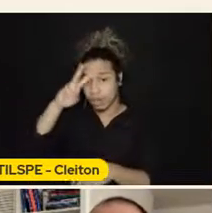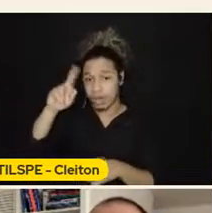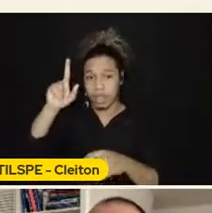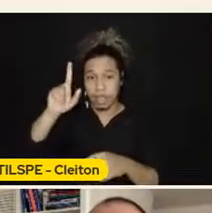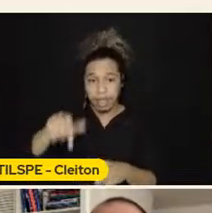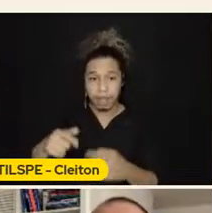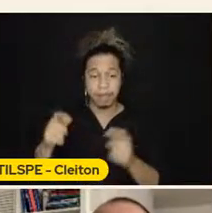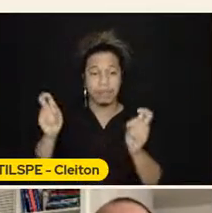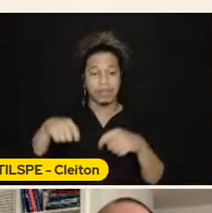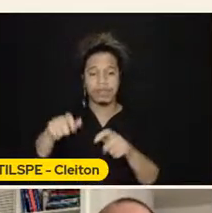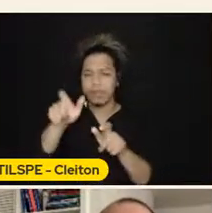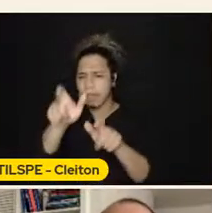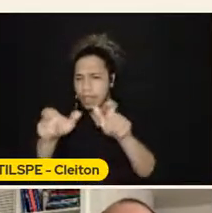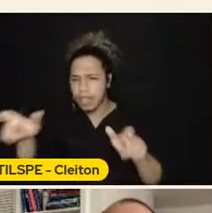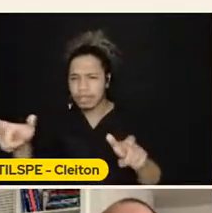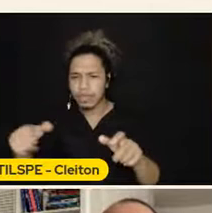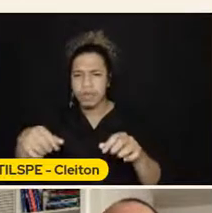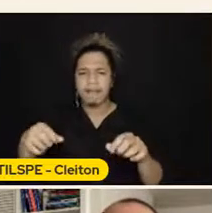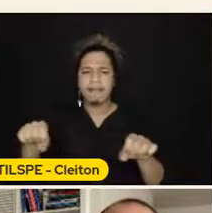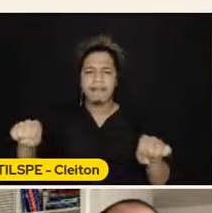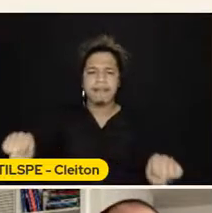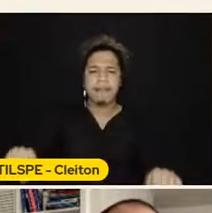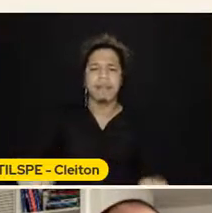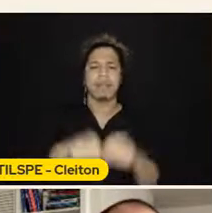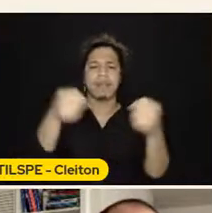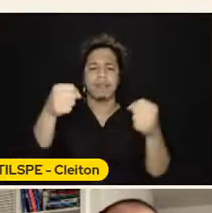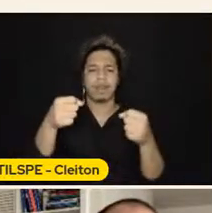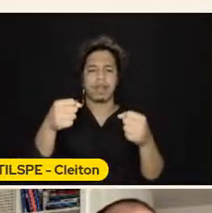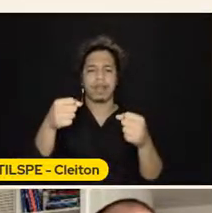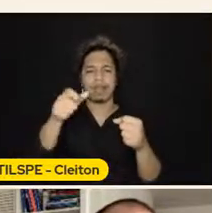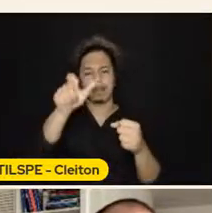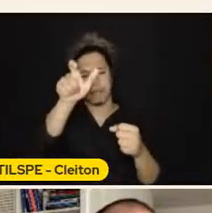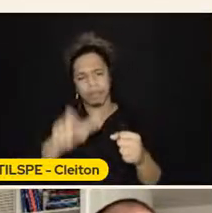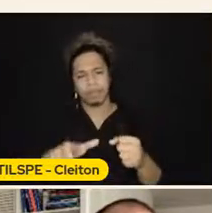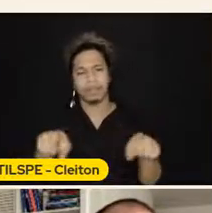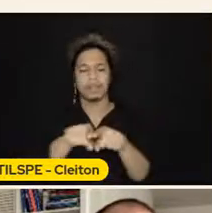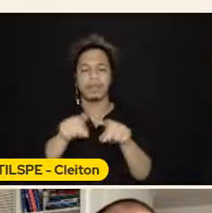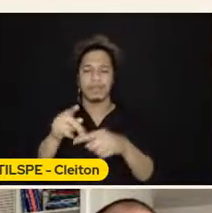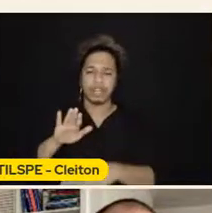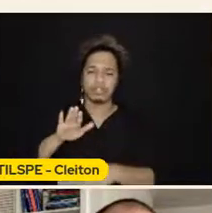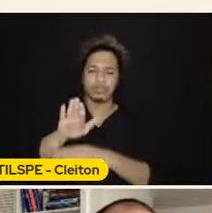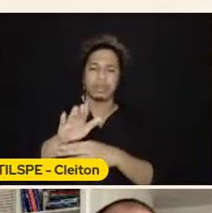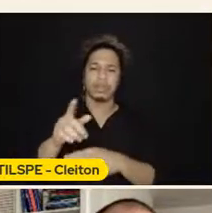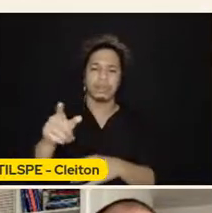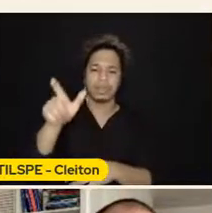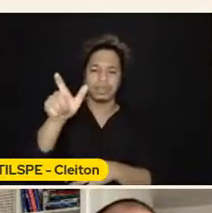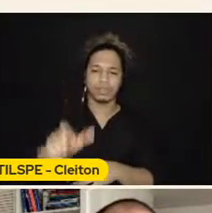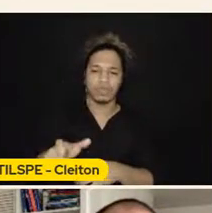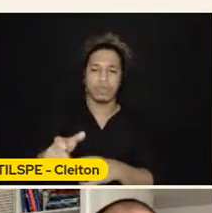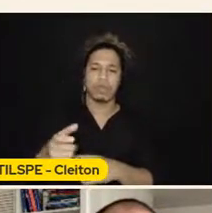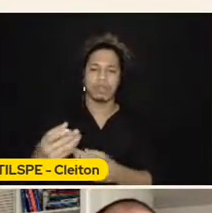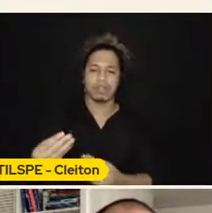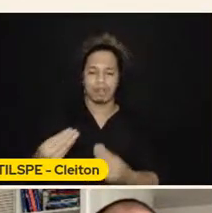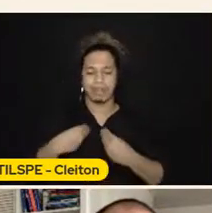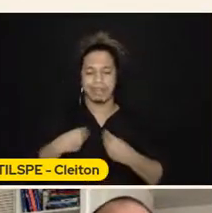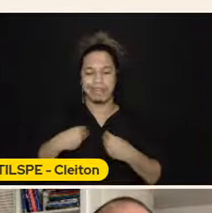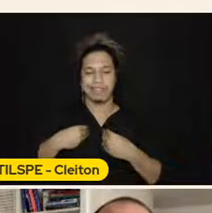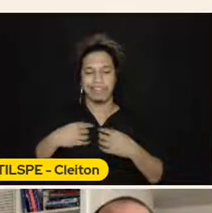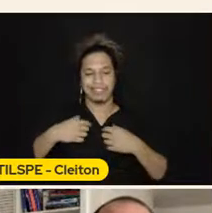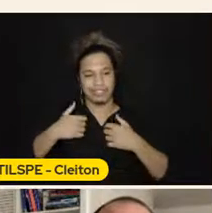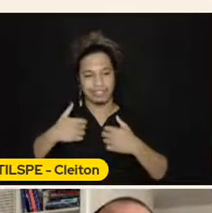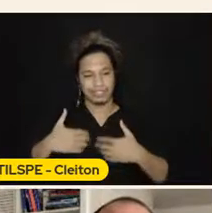a people, but stories can also repair that broken dignity. I'd like to invite you all